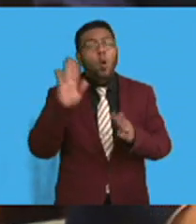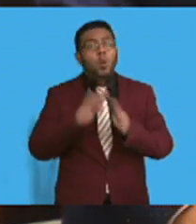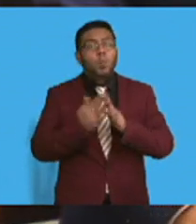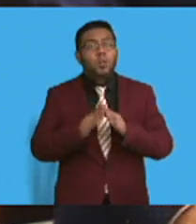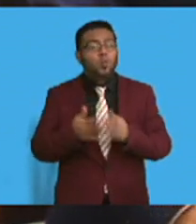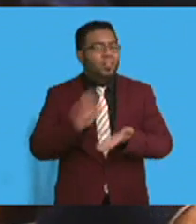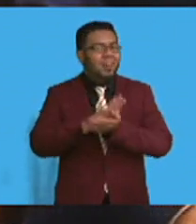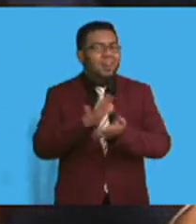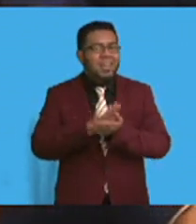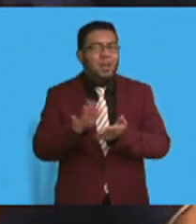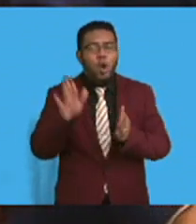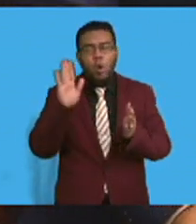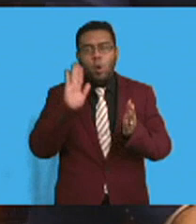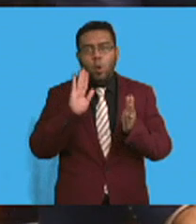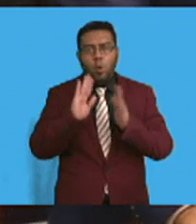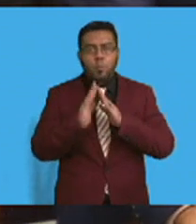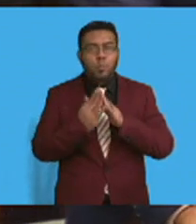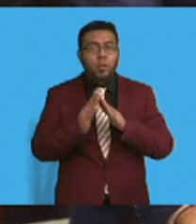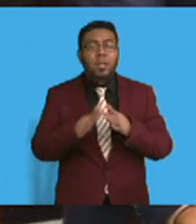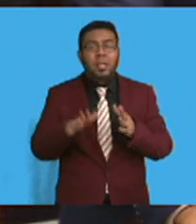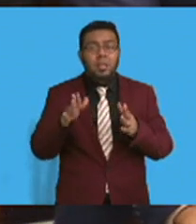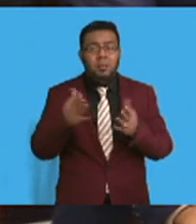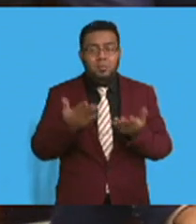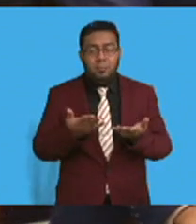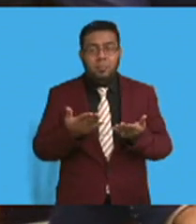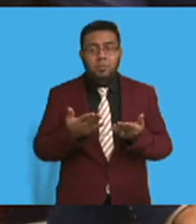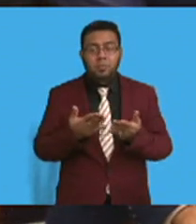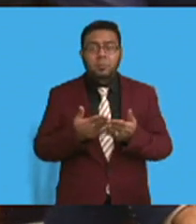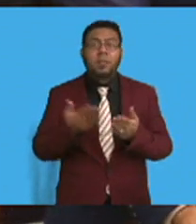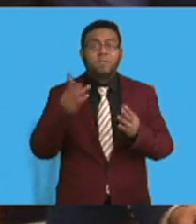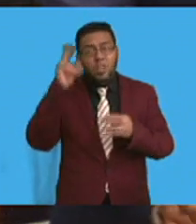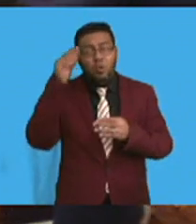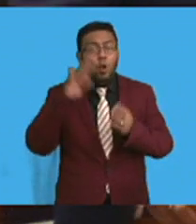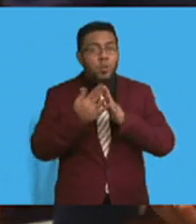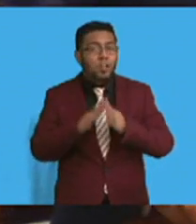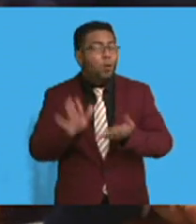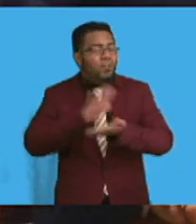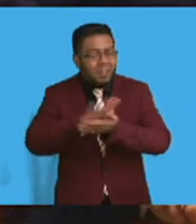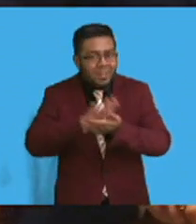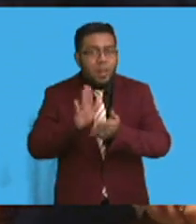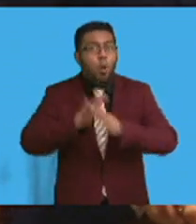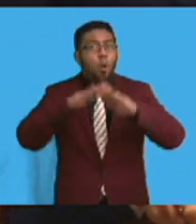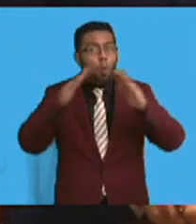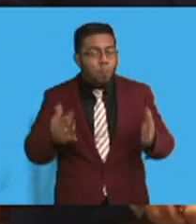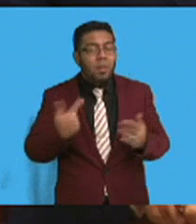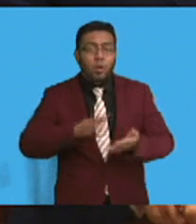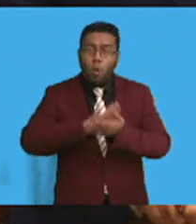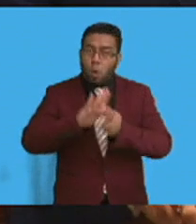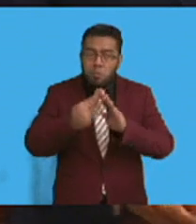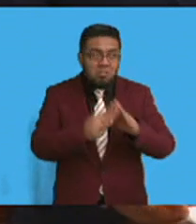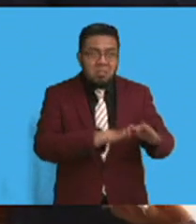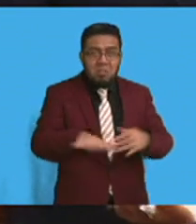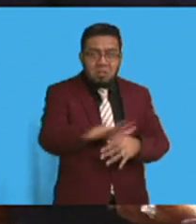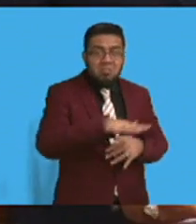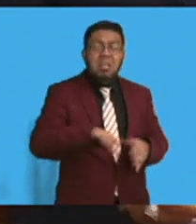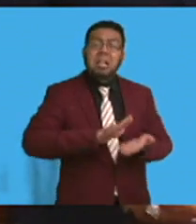Community Competition, bringing a sense of pride and achievement to Fijian communities who go the extra mile to keep their homes, community areas and streets clean